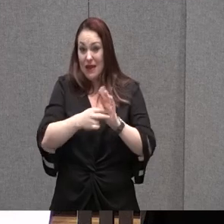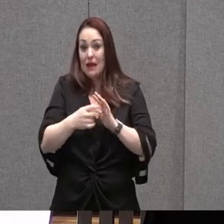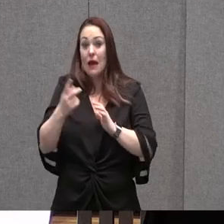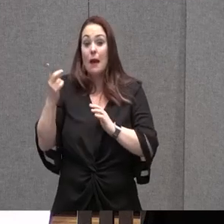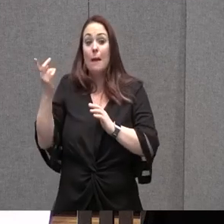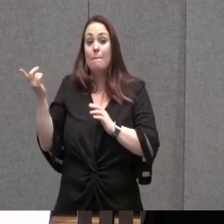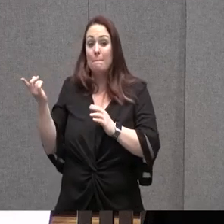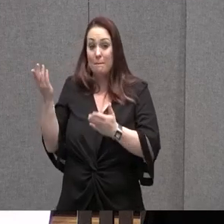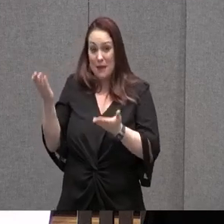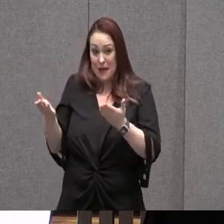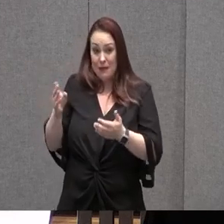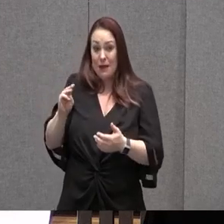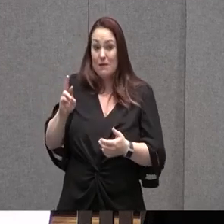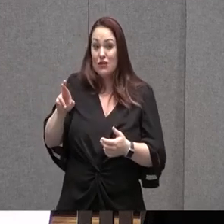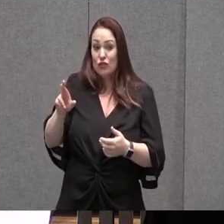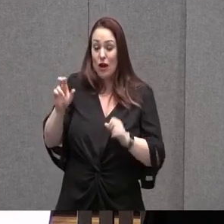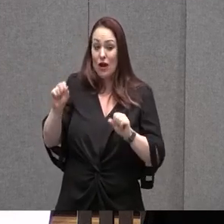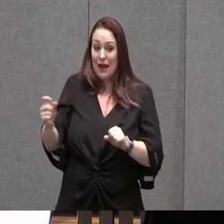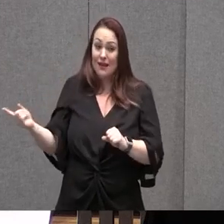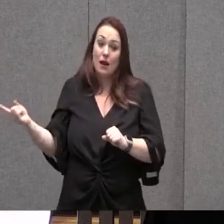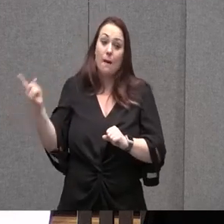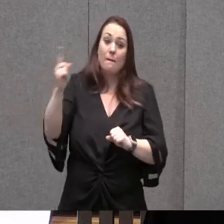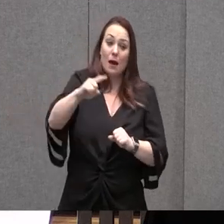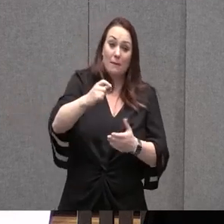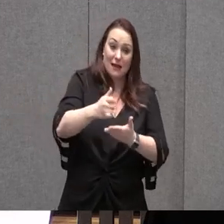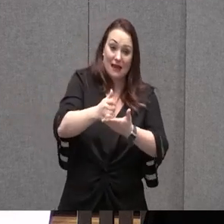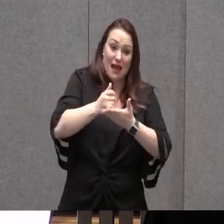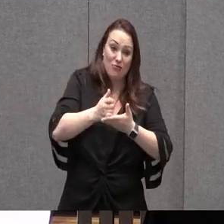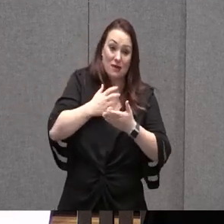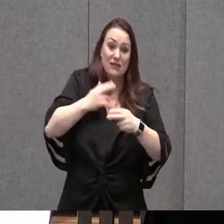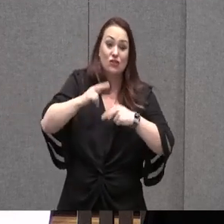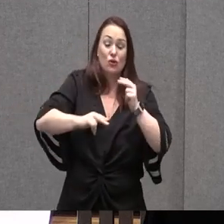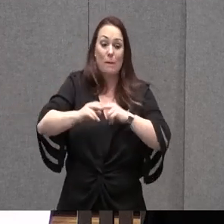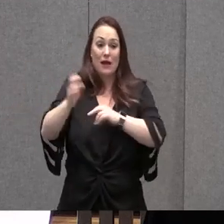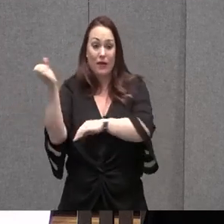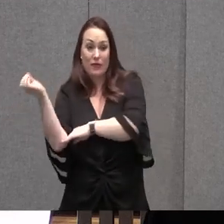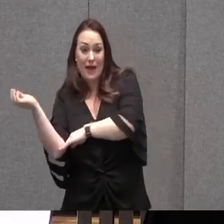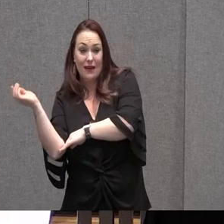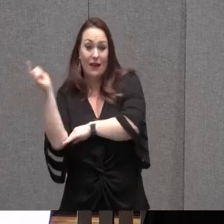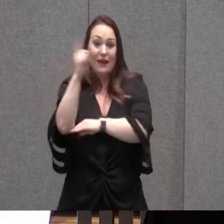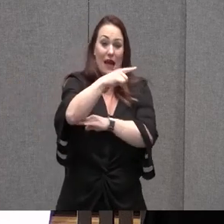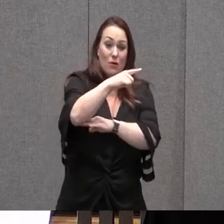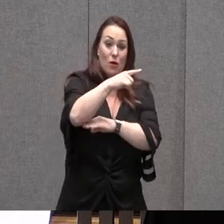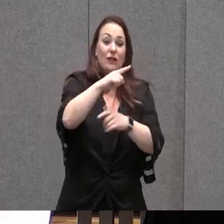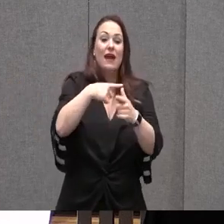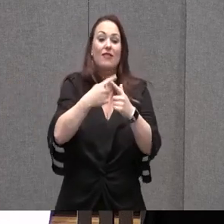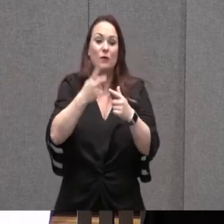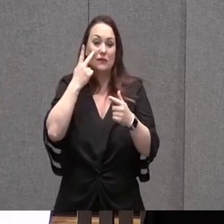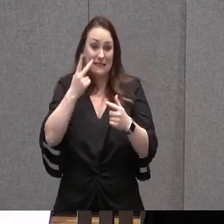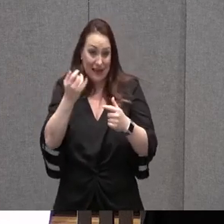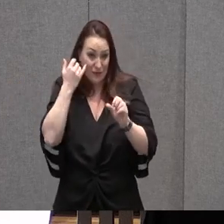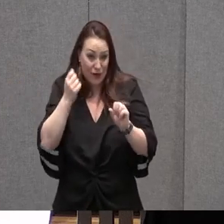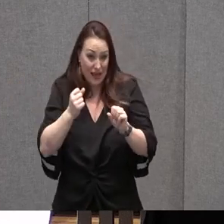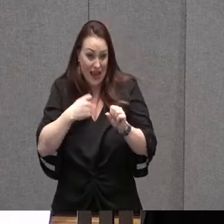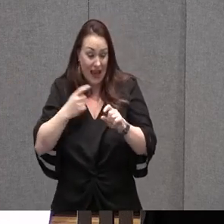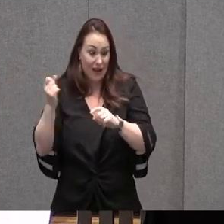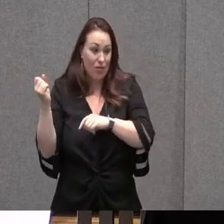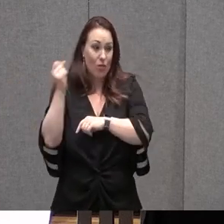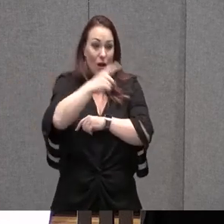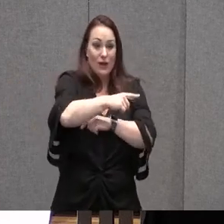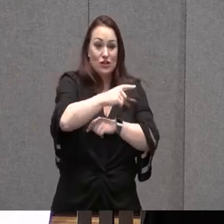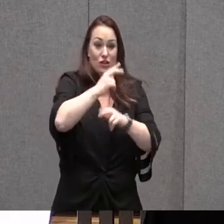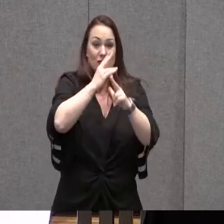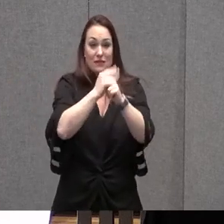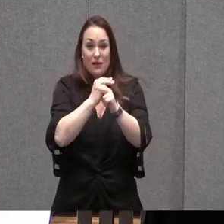maybe Mr. R can come up, help us build some catapults, and see if we can launch some